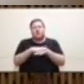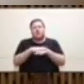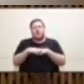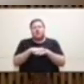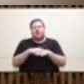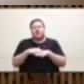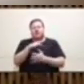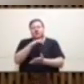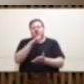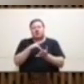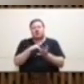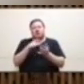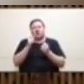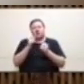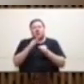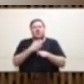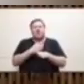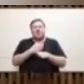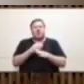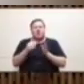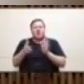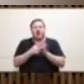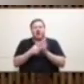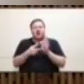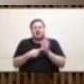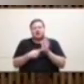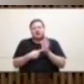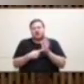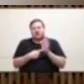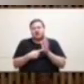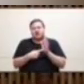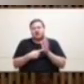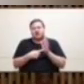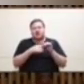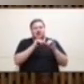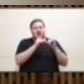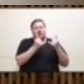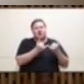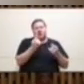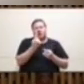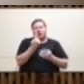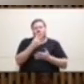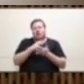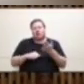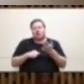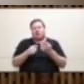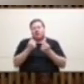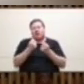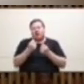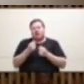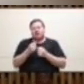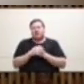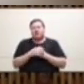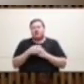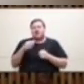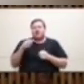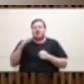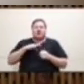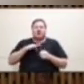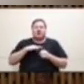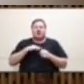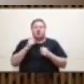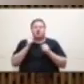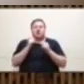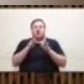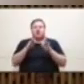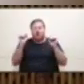Employment Act, which actually, if I just cite it, is that the employers can only deduct money from employees of salaries if it is